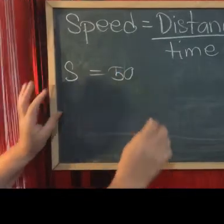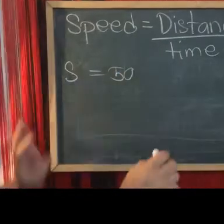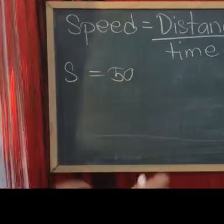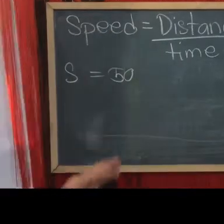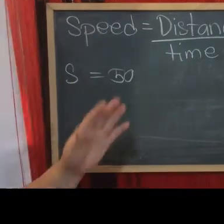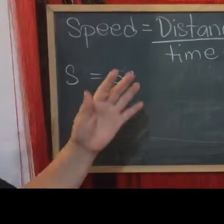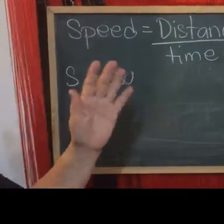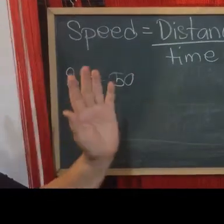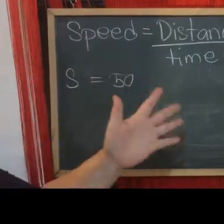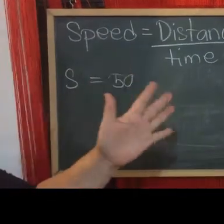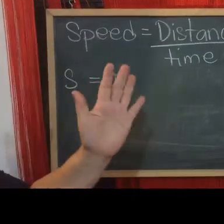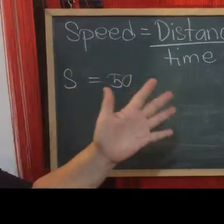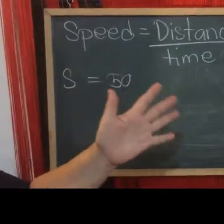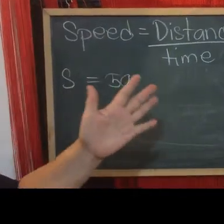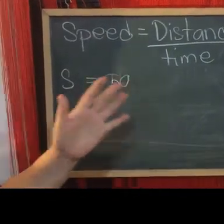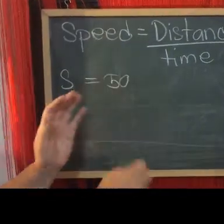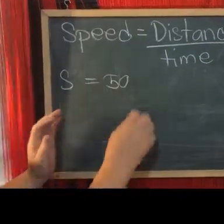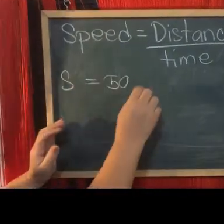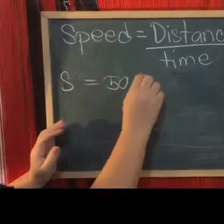50